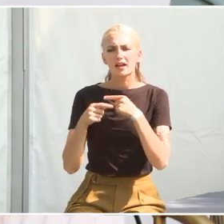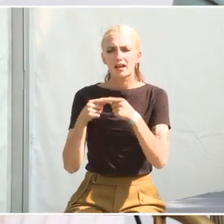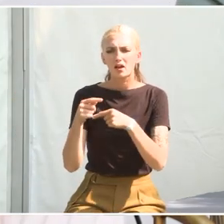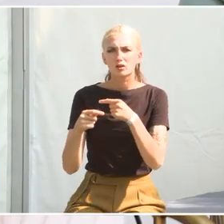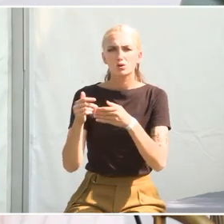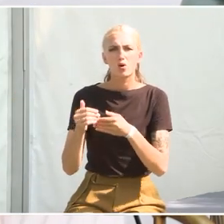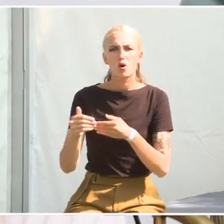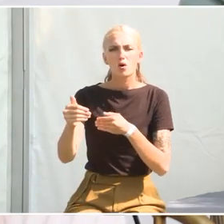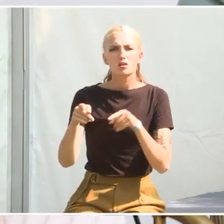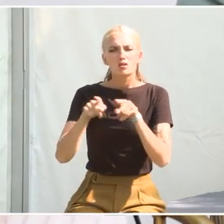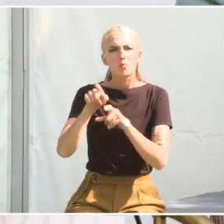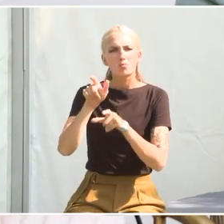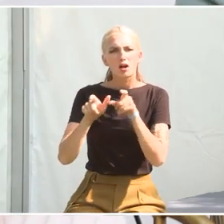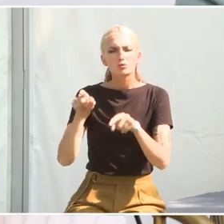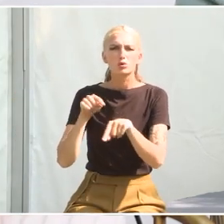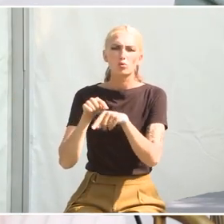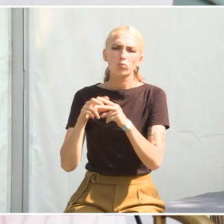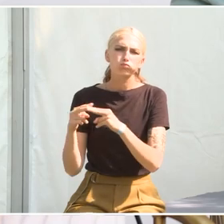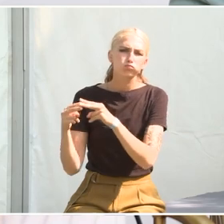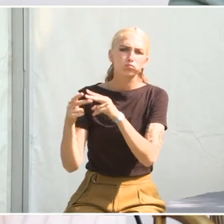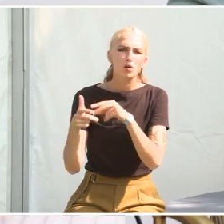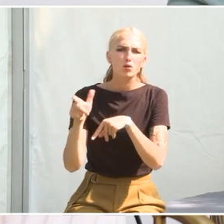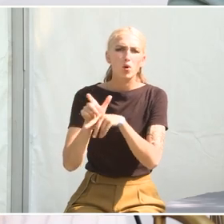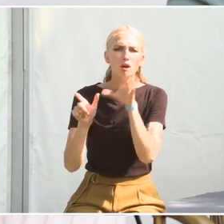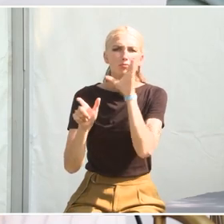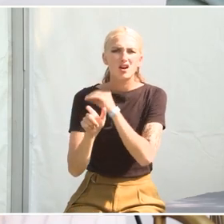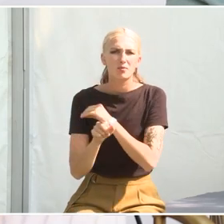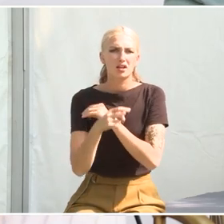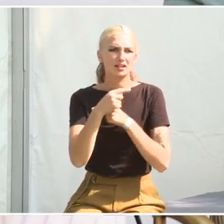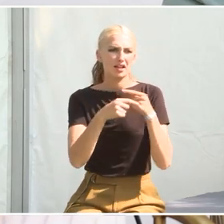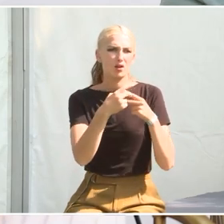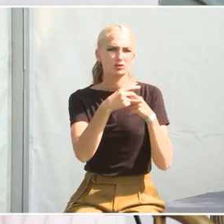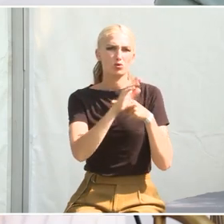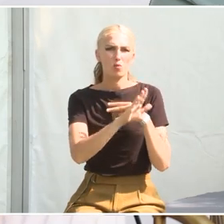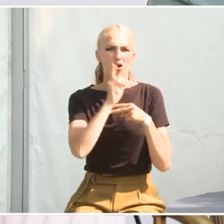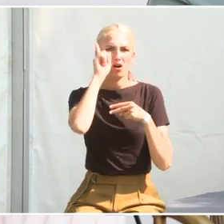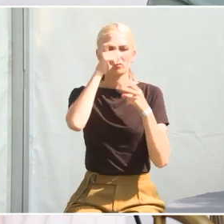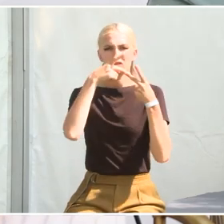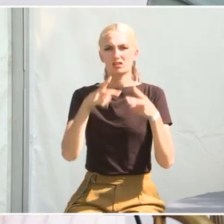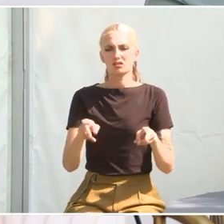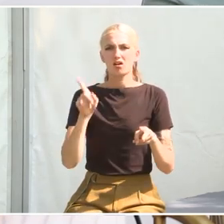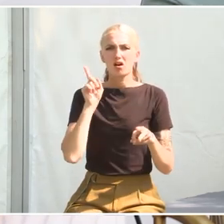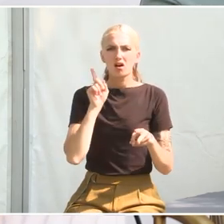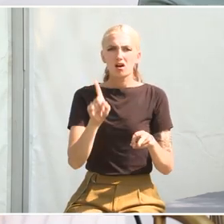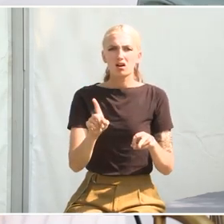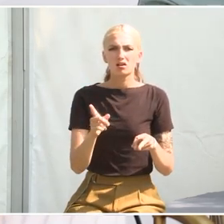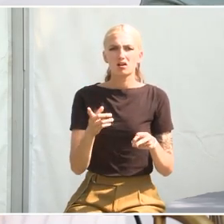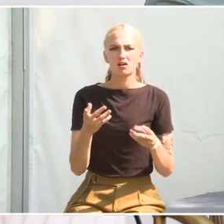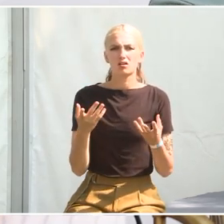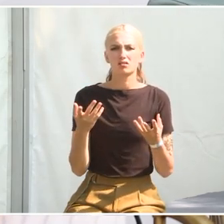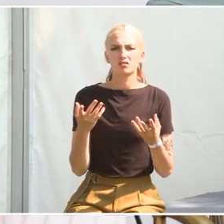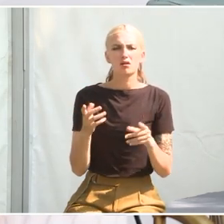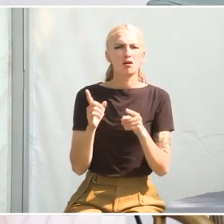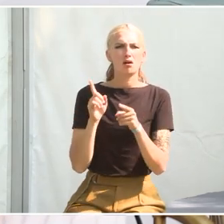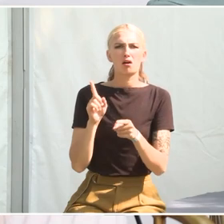similar experience, maybe similar ways of thinking, but still, it doesn't really make sense that we keep... What's the merit in that? What would